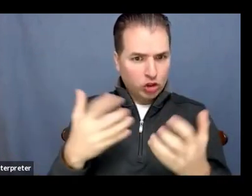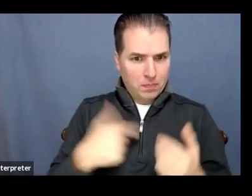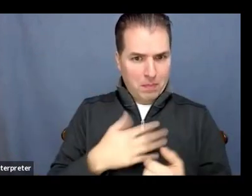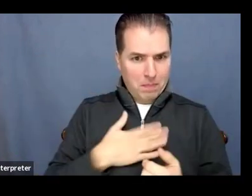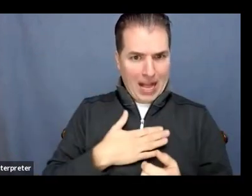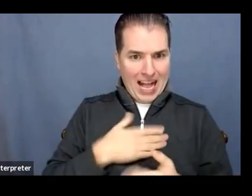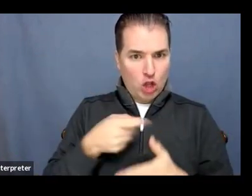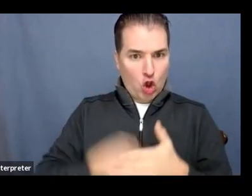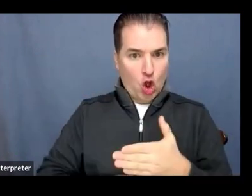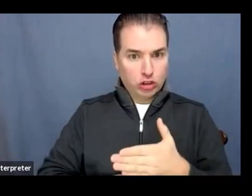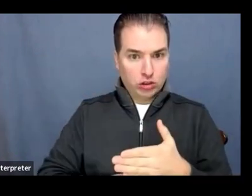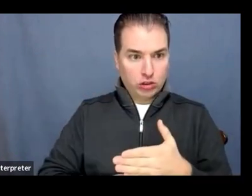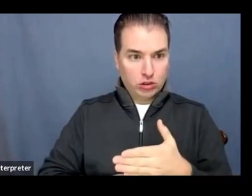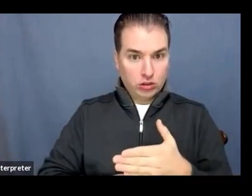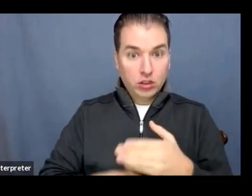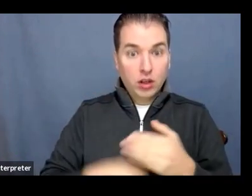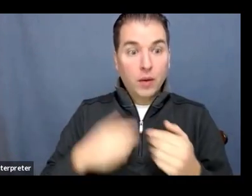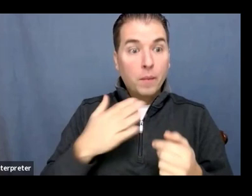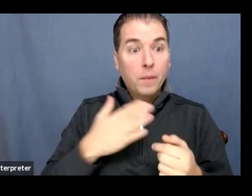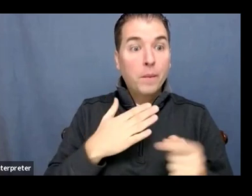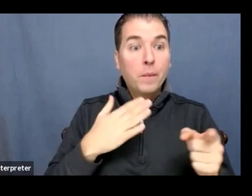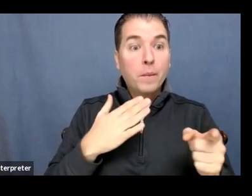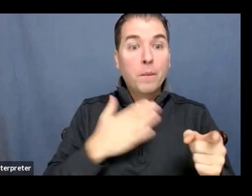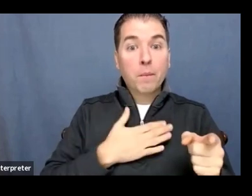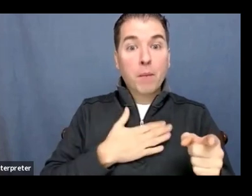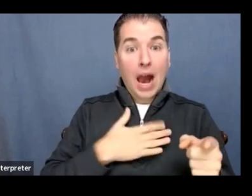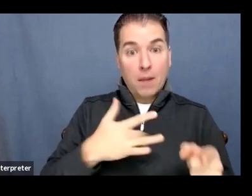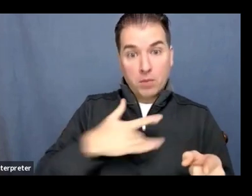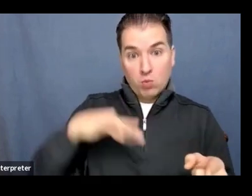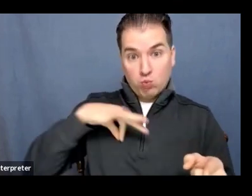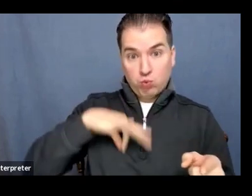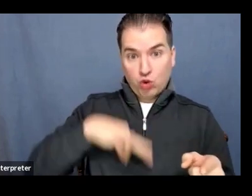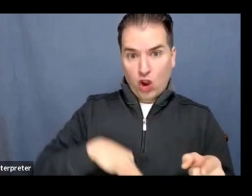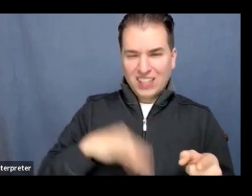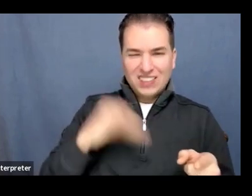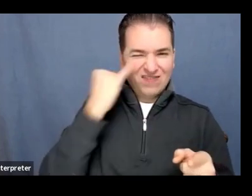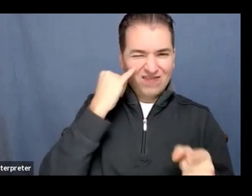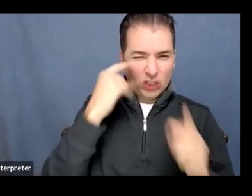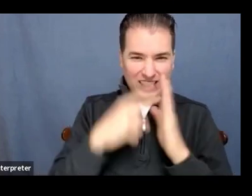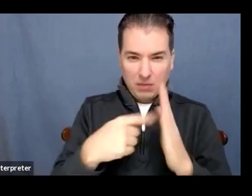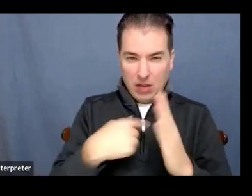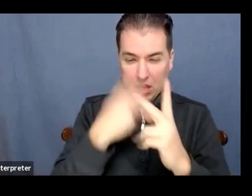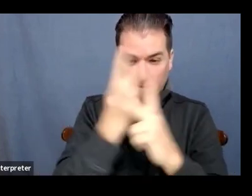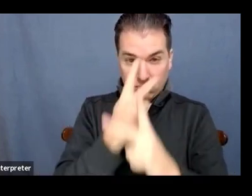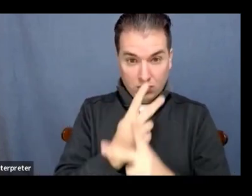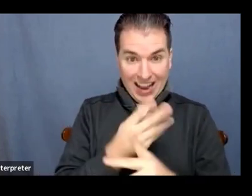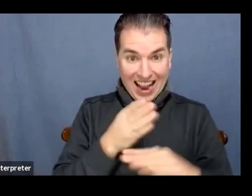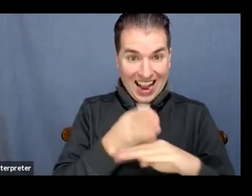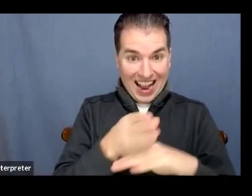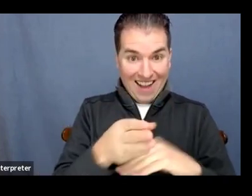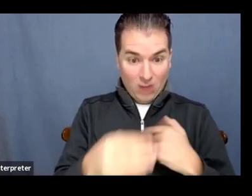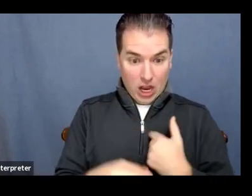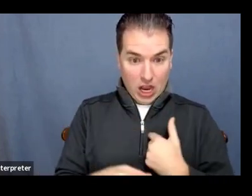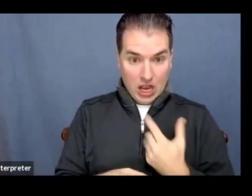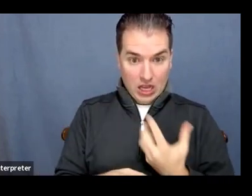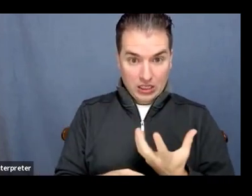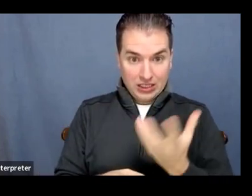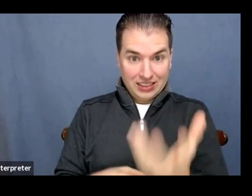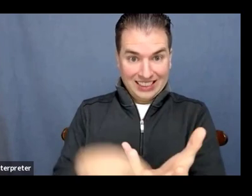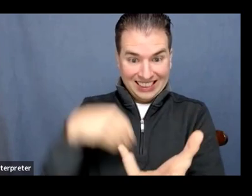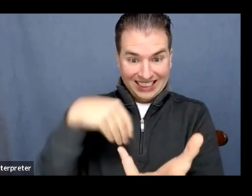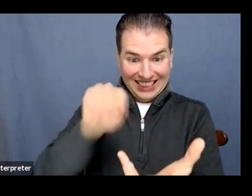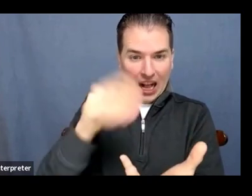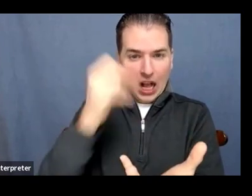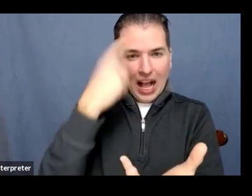it basically tells me that my gross profit is 70%, right? So after I deliver the product, I have